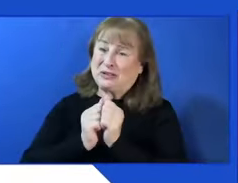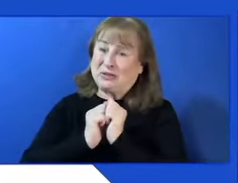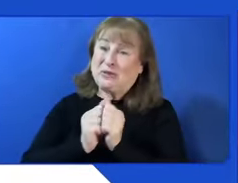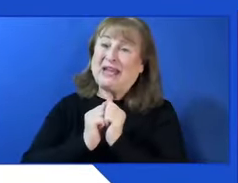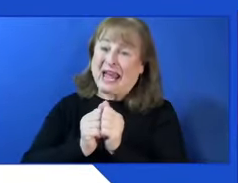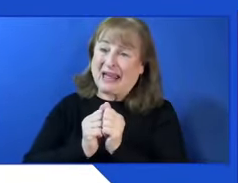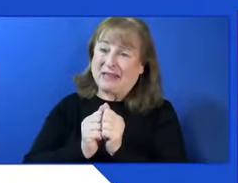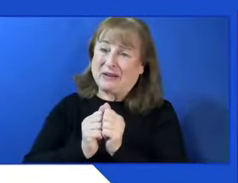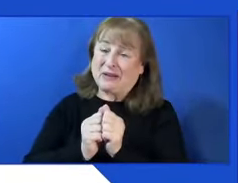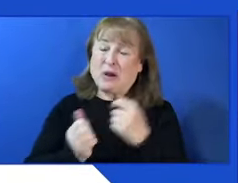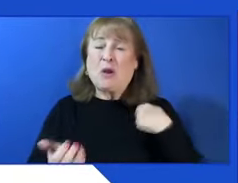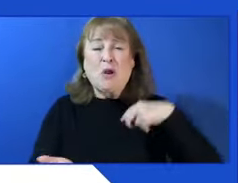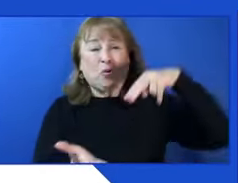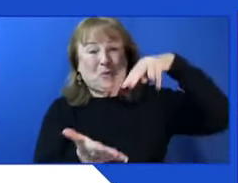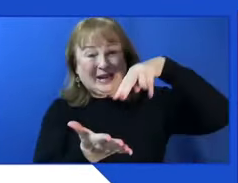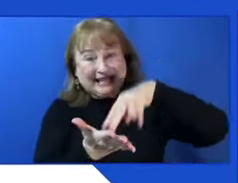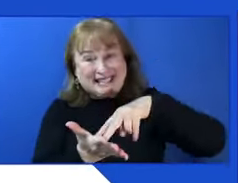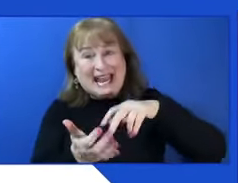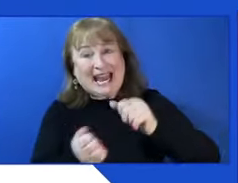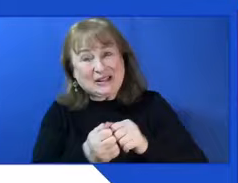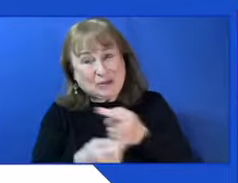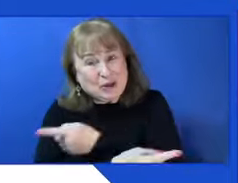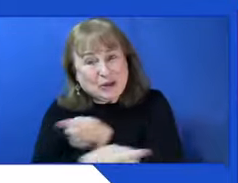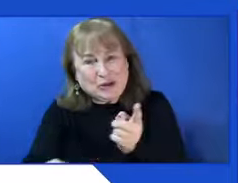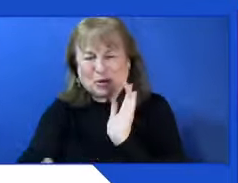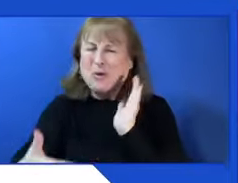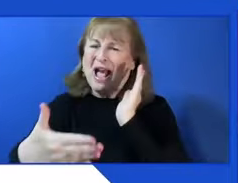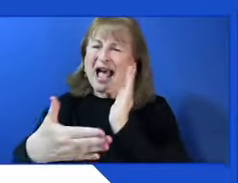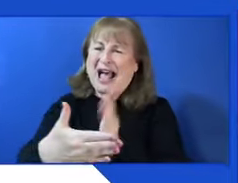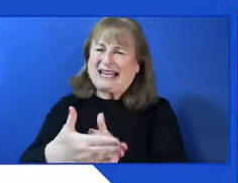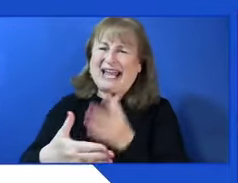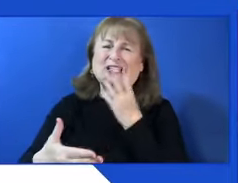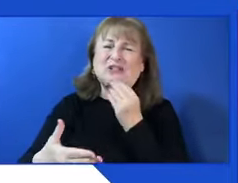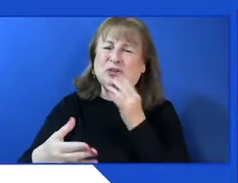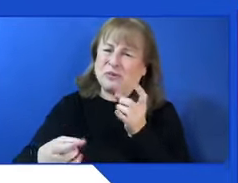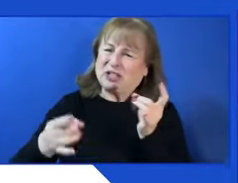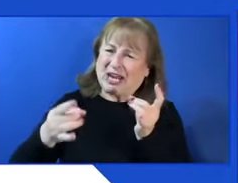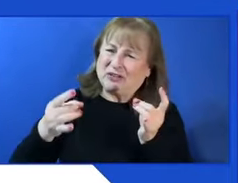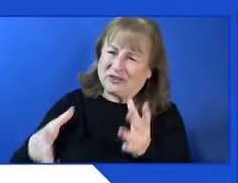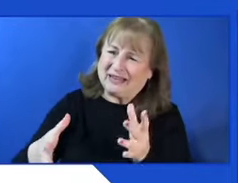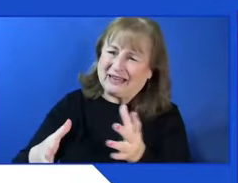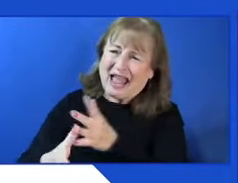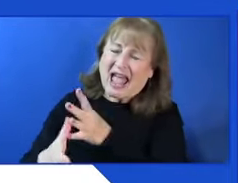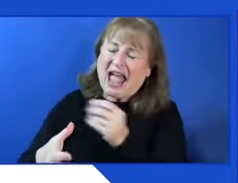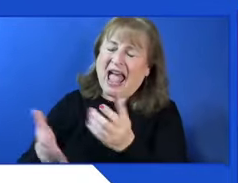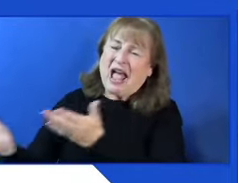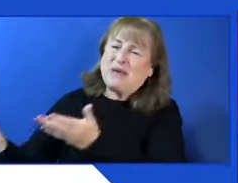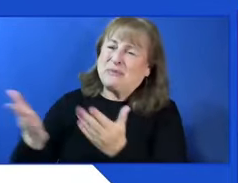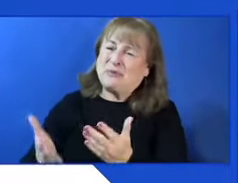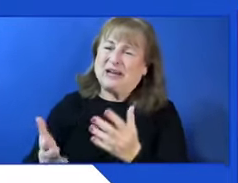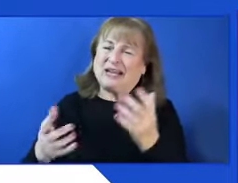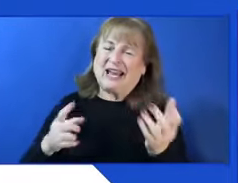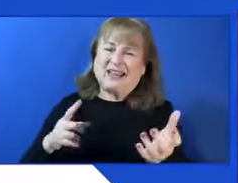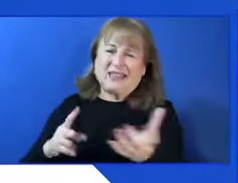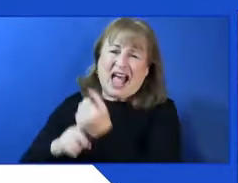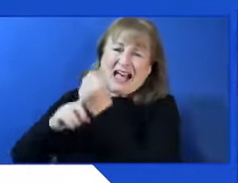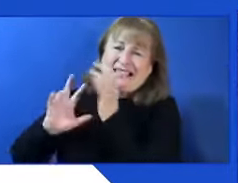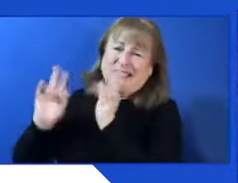We stand with you against anti-Semitism and bringing the hostages